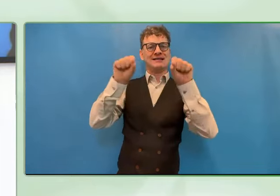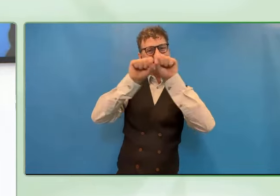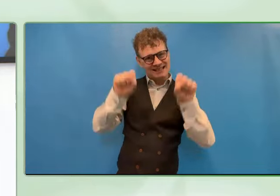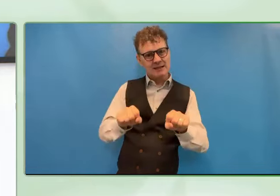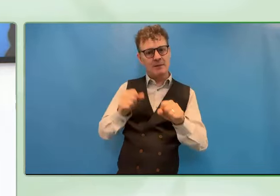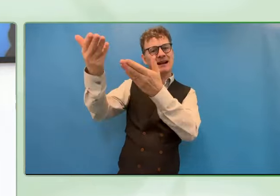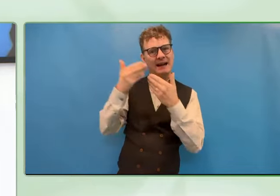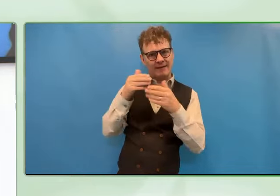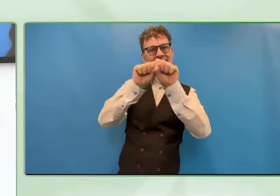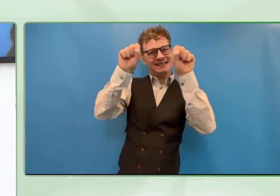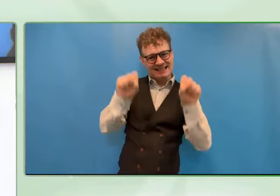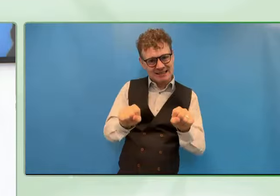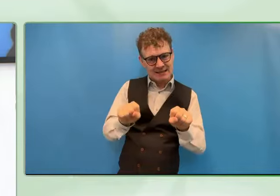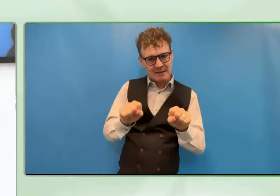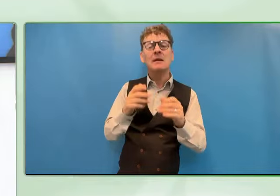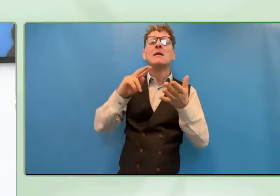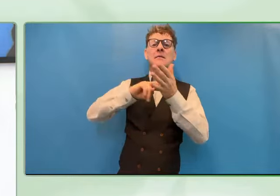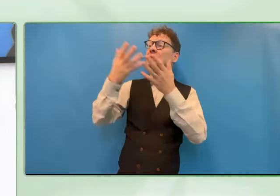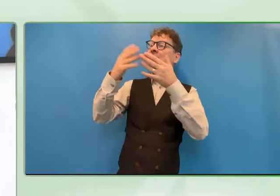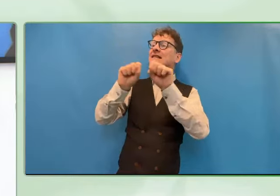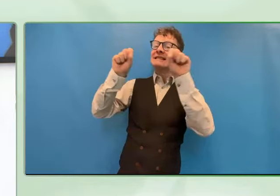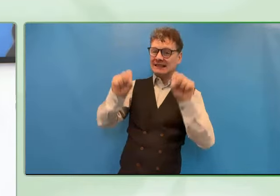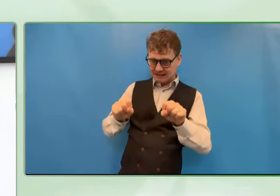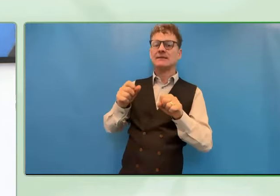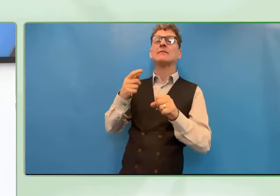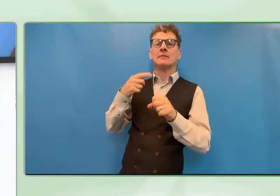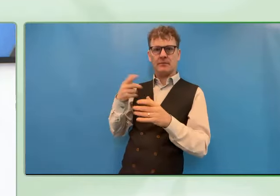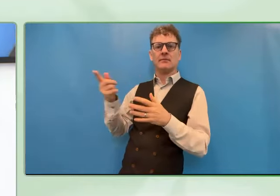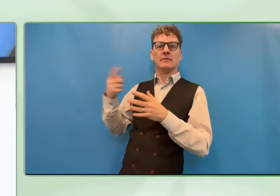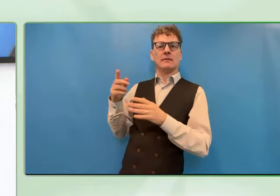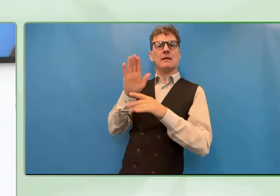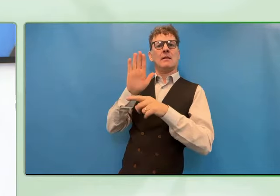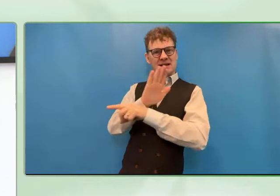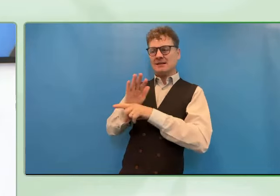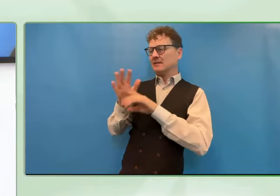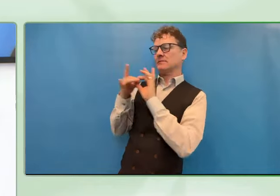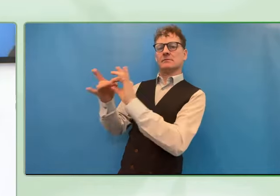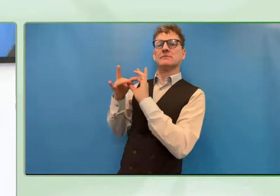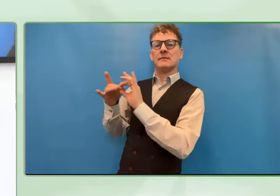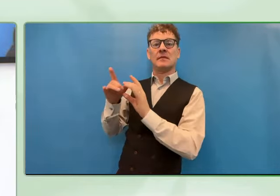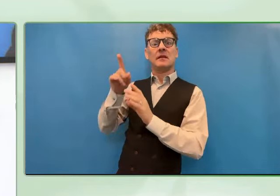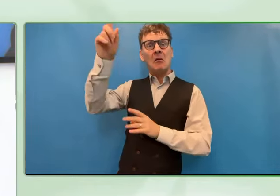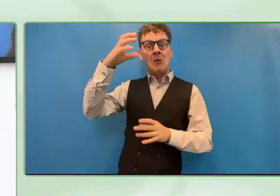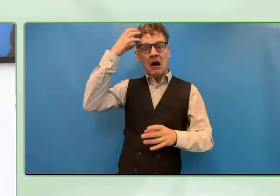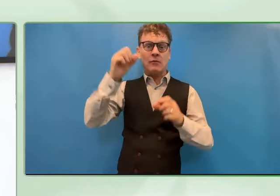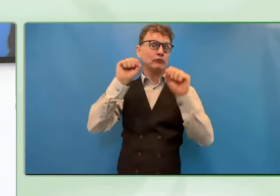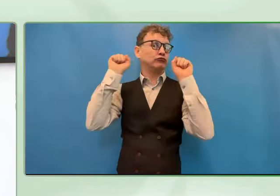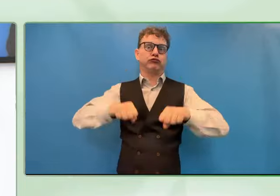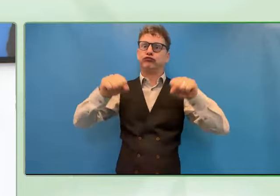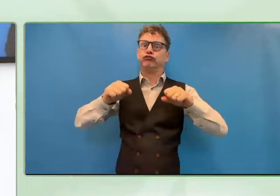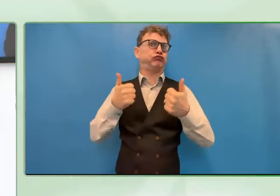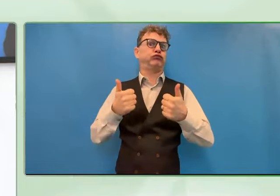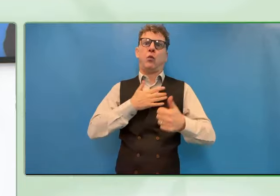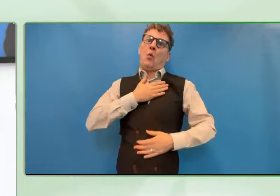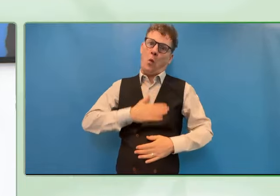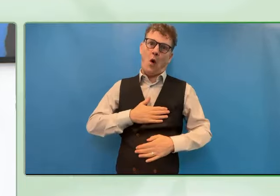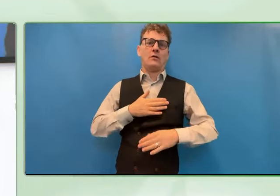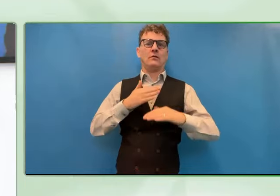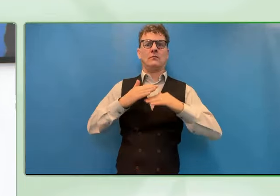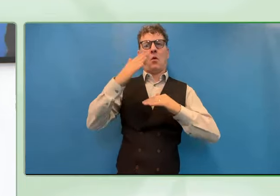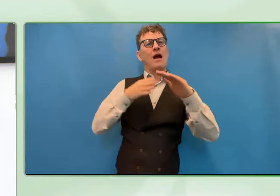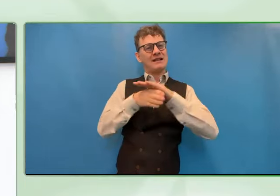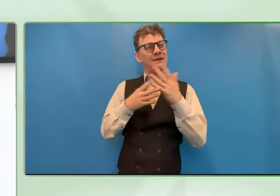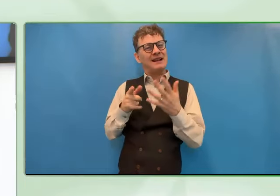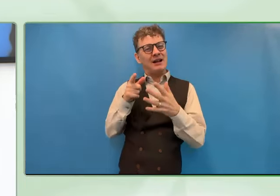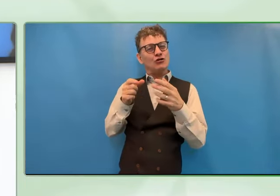the interventions at your properties. And the government said, why not? We want to build an accessible India. Come on, let's do it. So it was a strategic